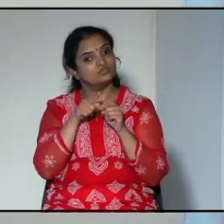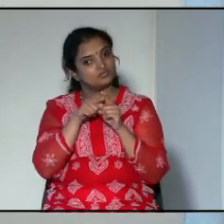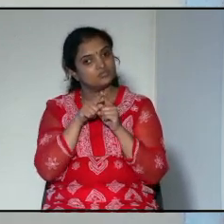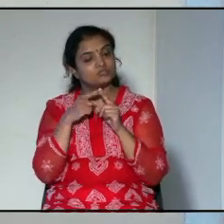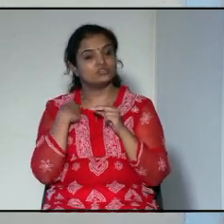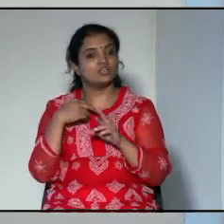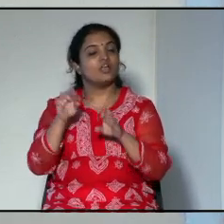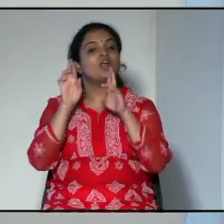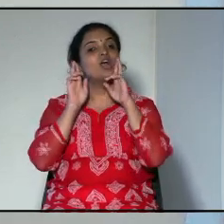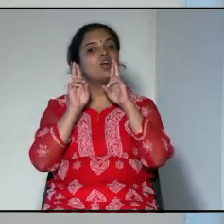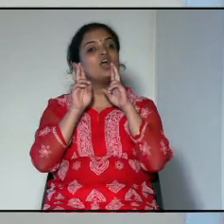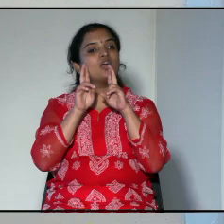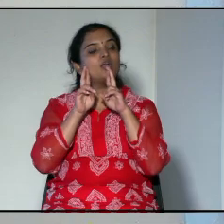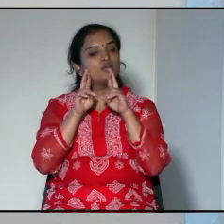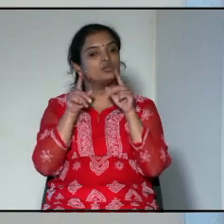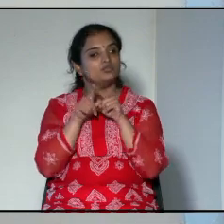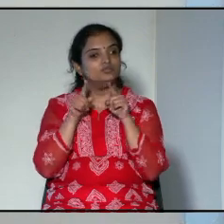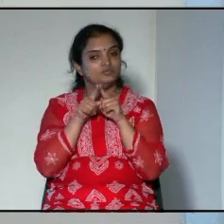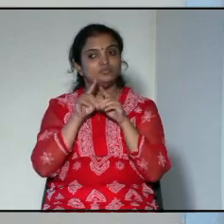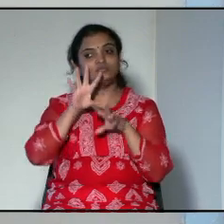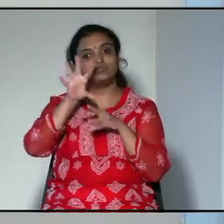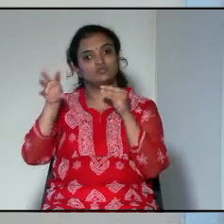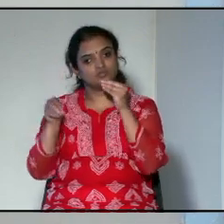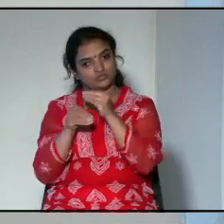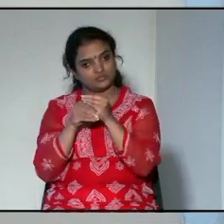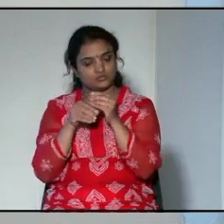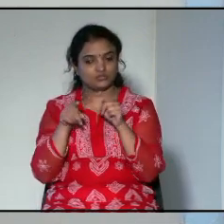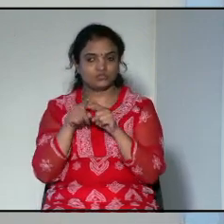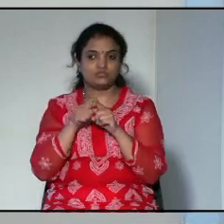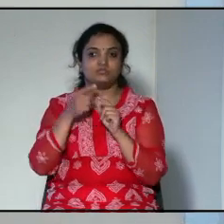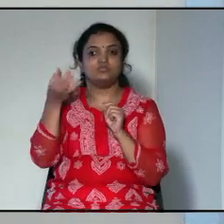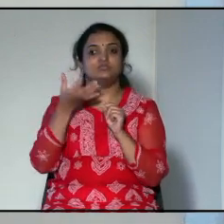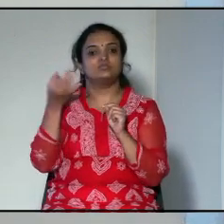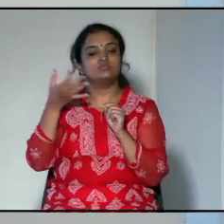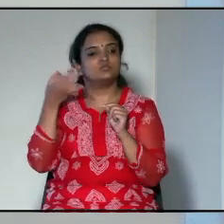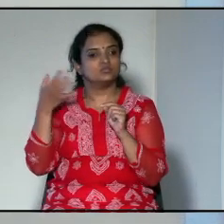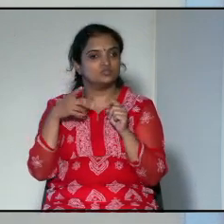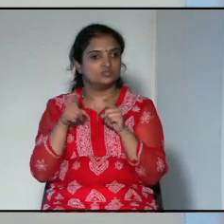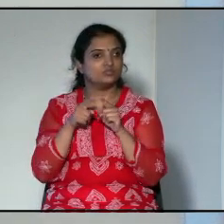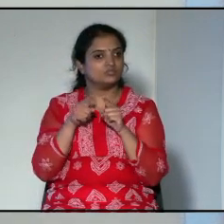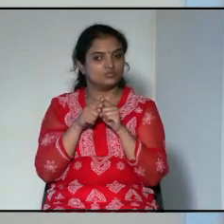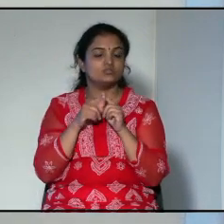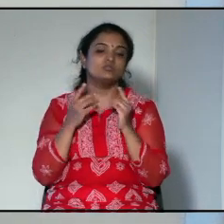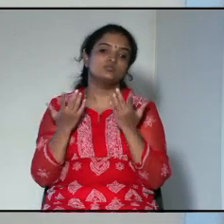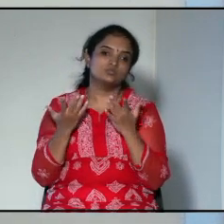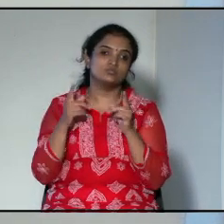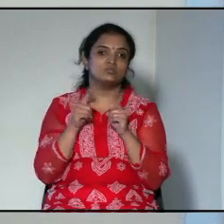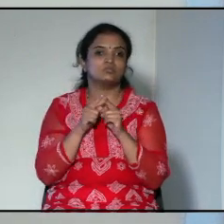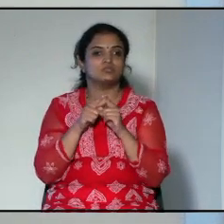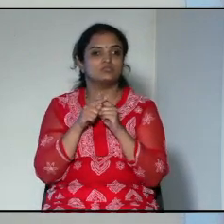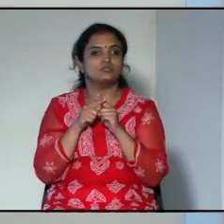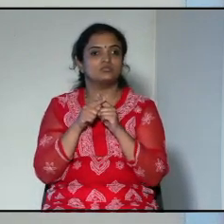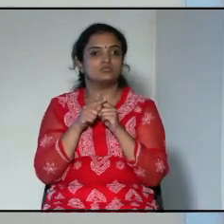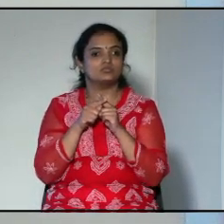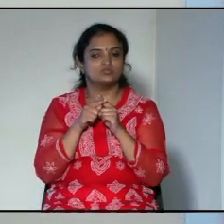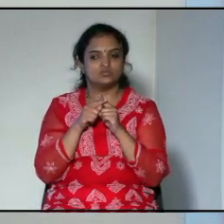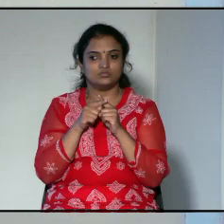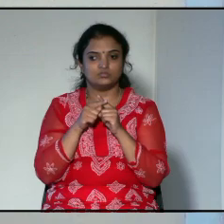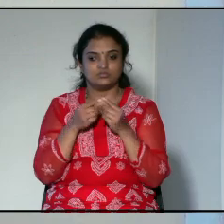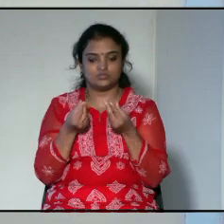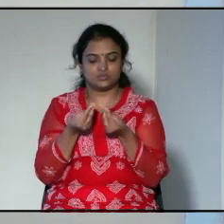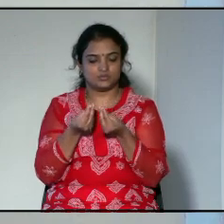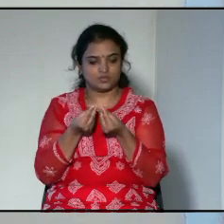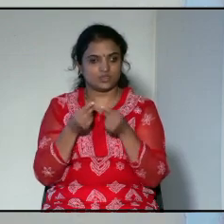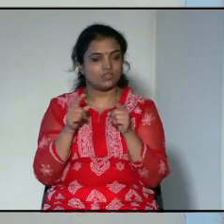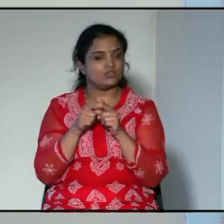hope, will add something new to a perspective on her, and a detailed look at material methods